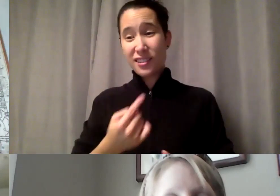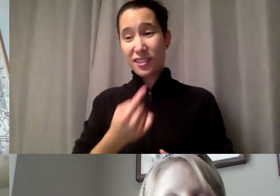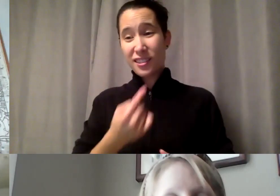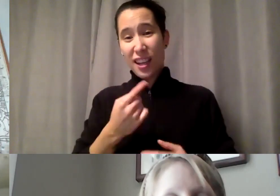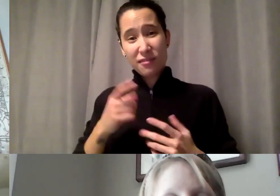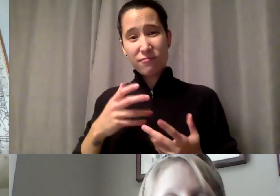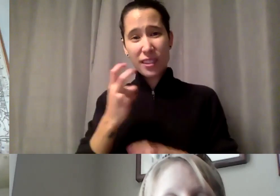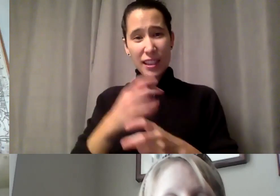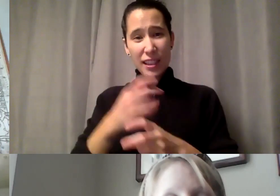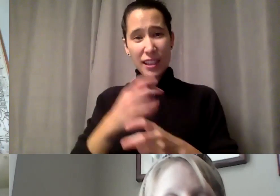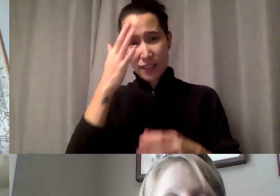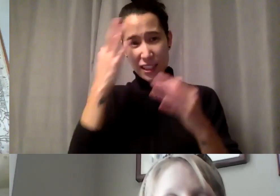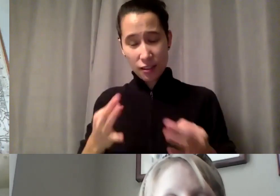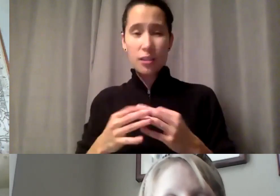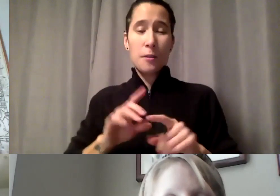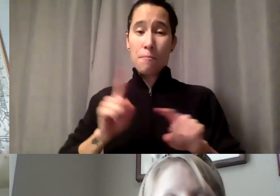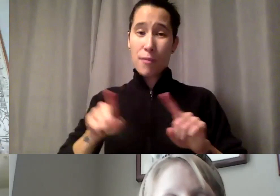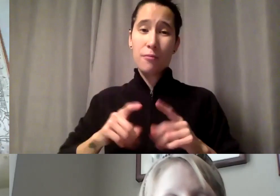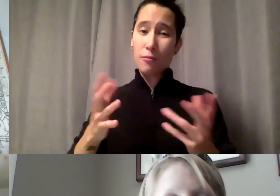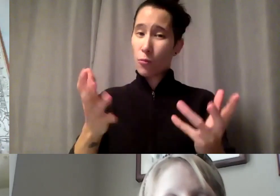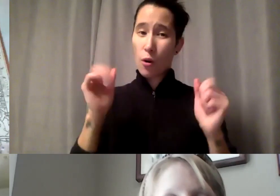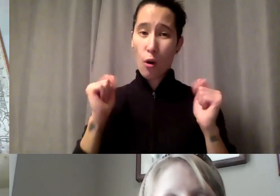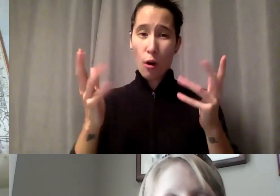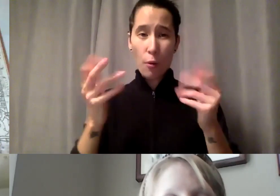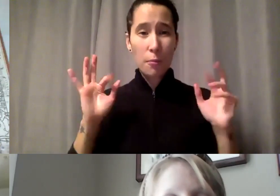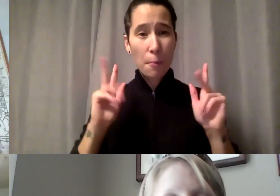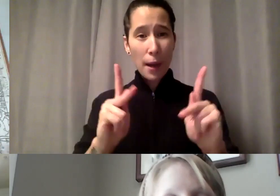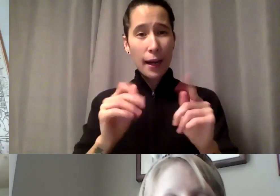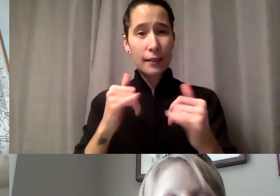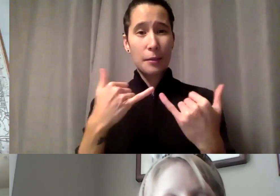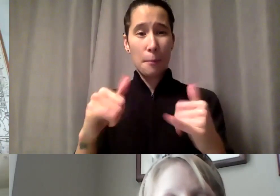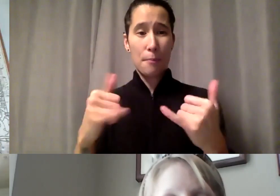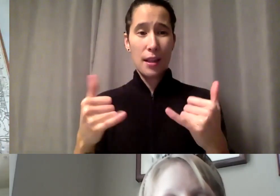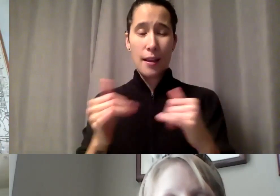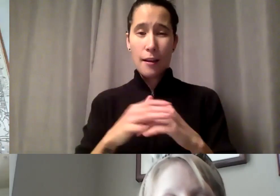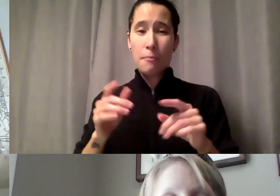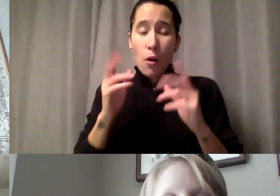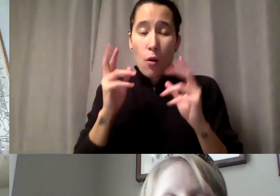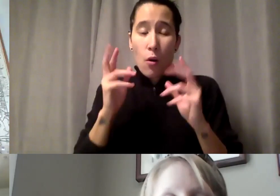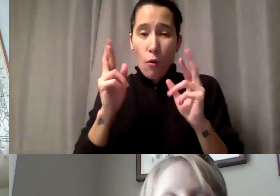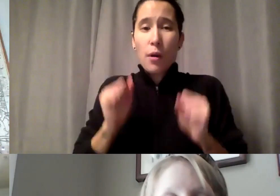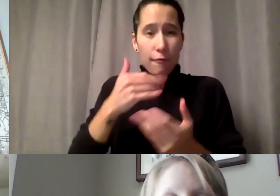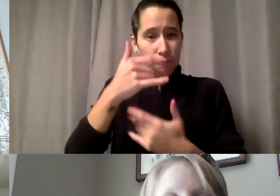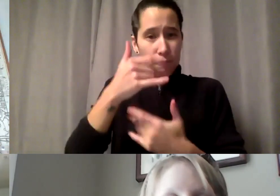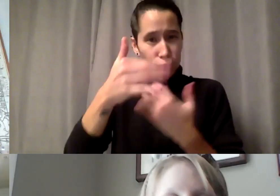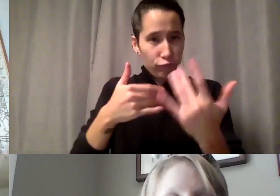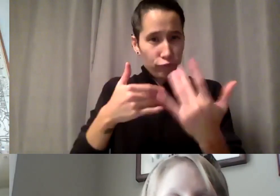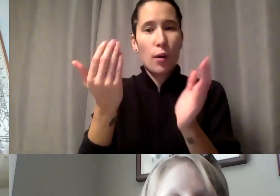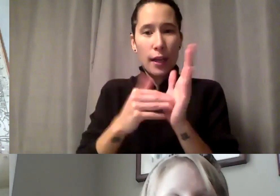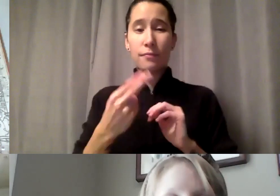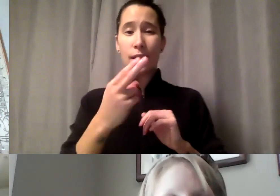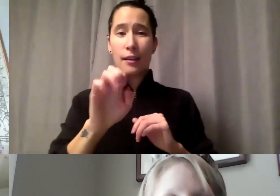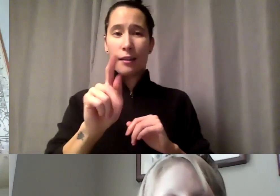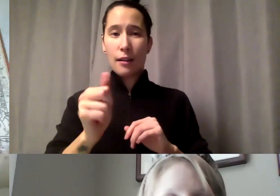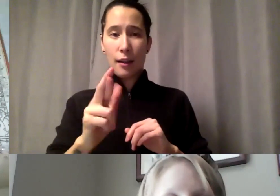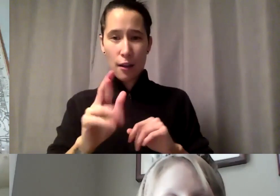so that we can get back to play and go and have these social situations again soon. And that's like some of the stuff that we're looking